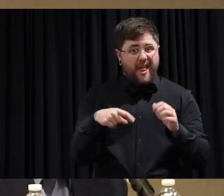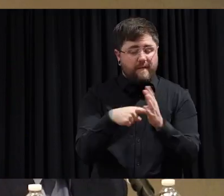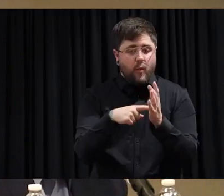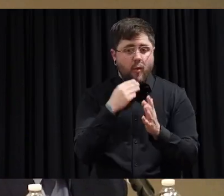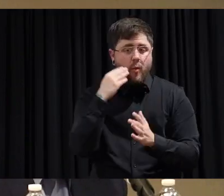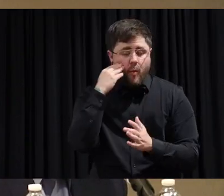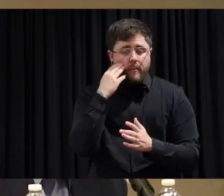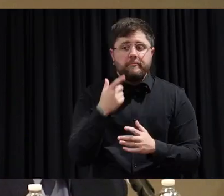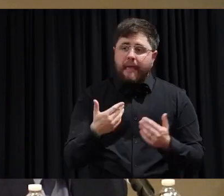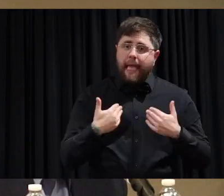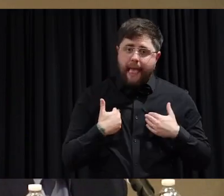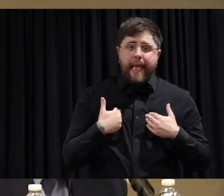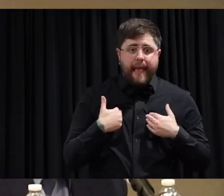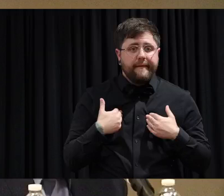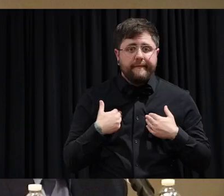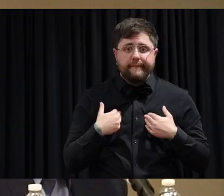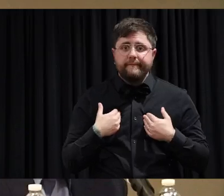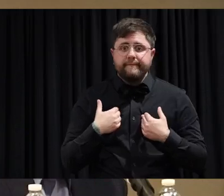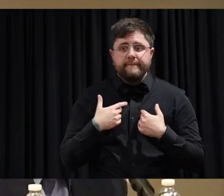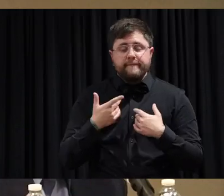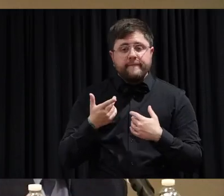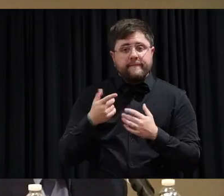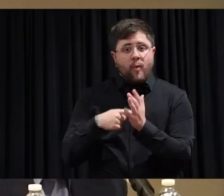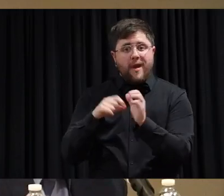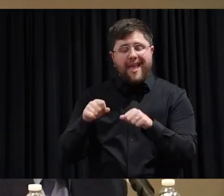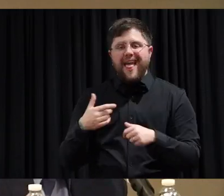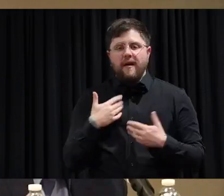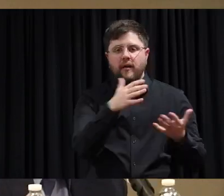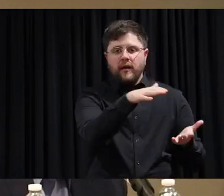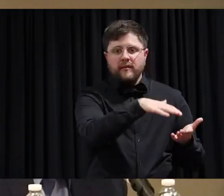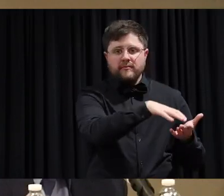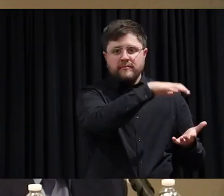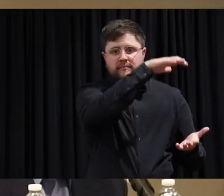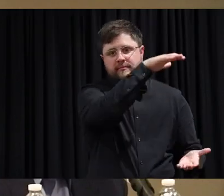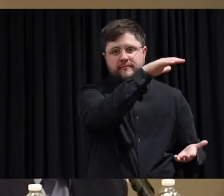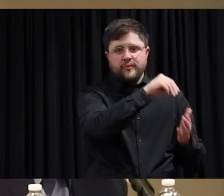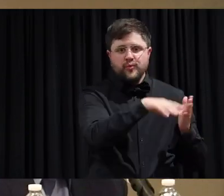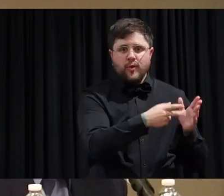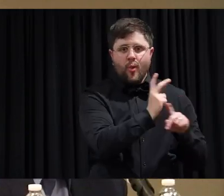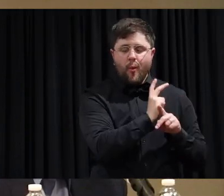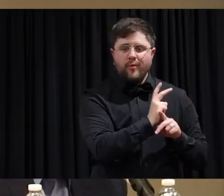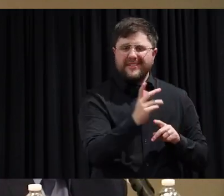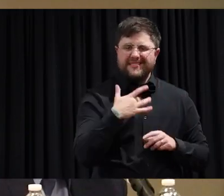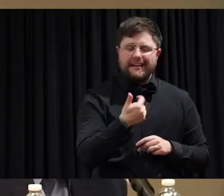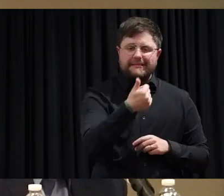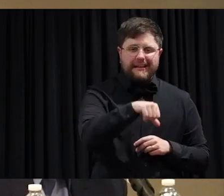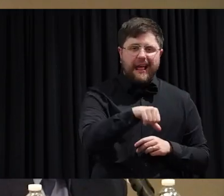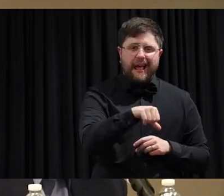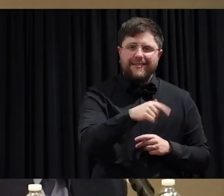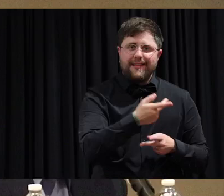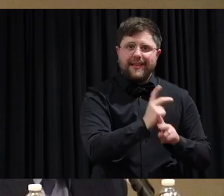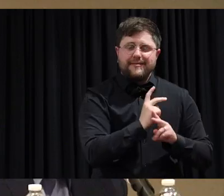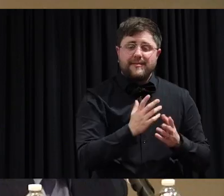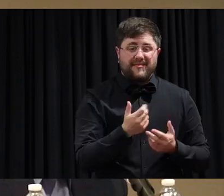home, who have an excessive amount of student loans, have been historically denied. Is there anything that